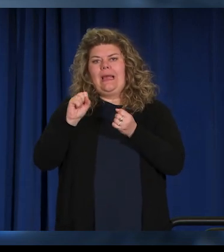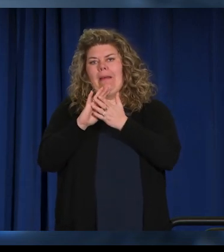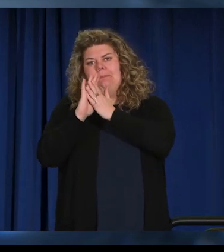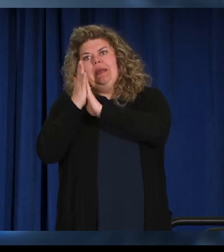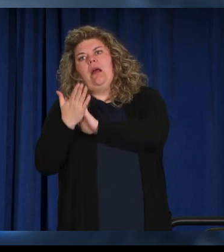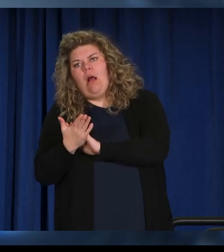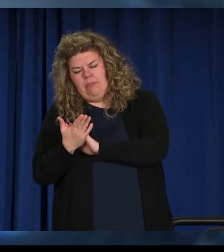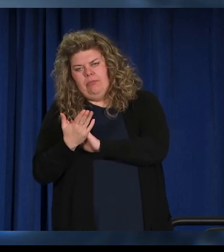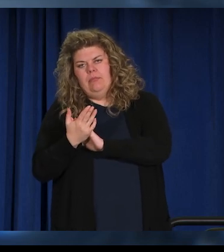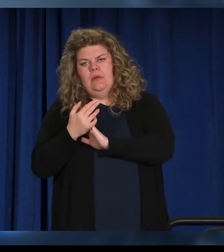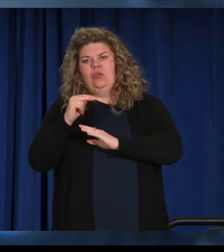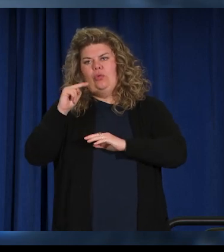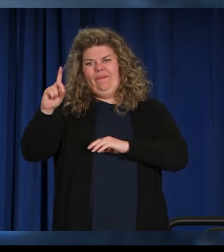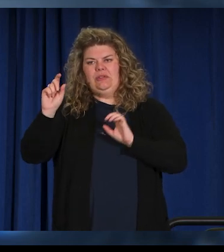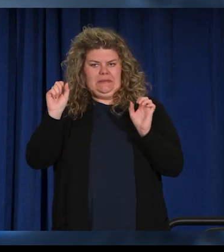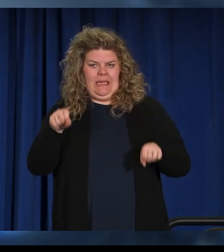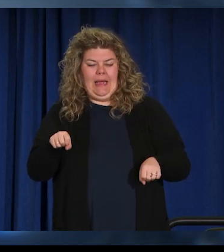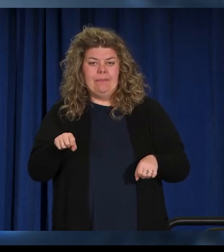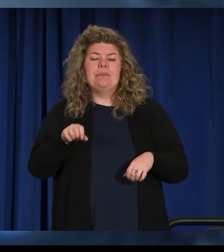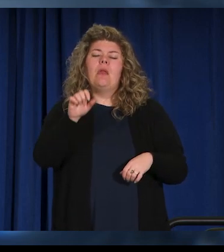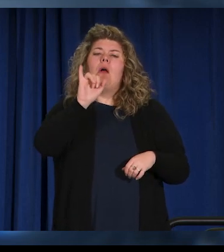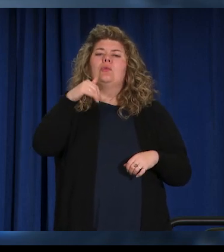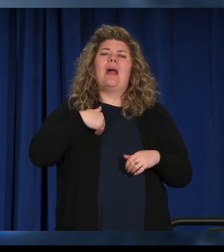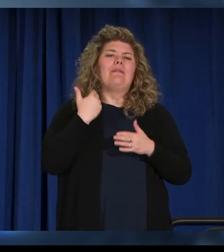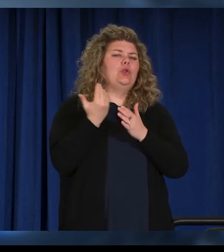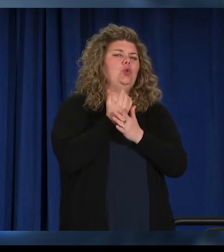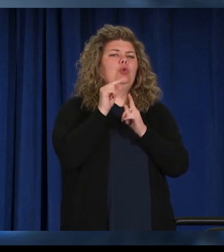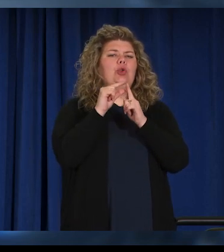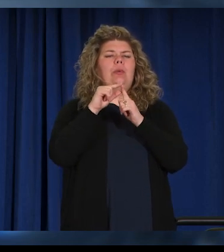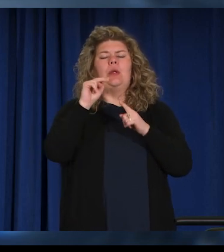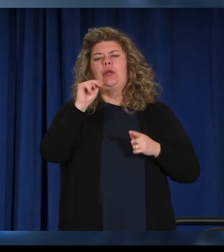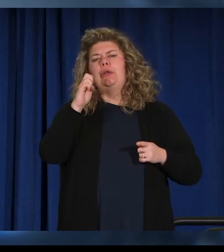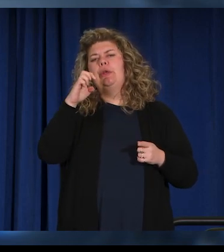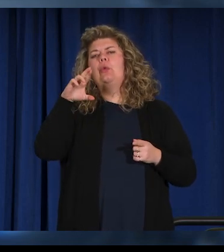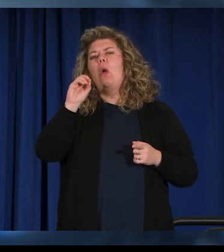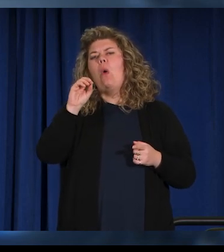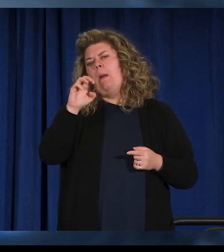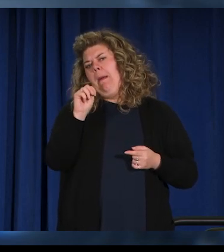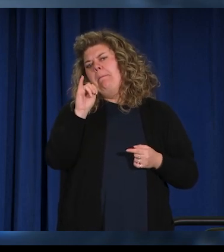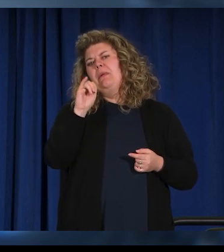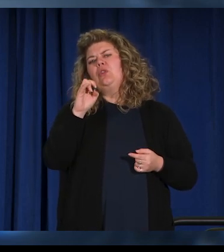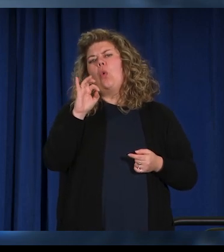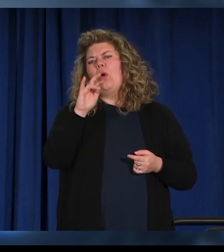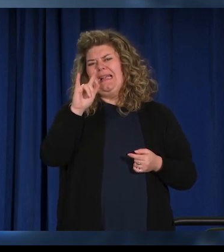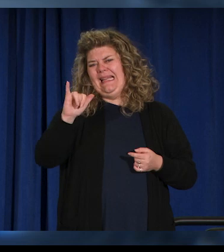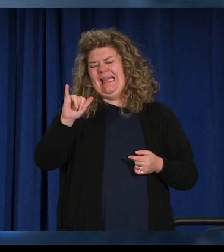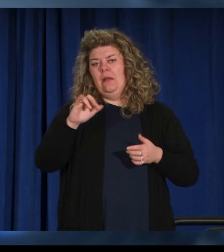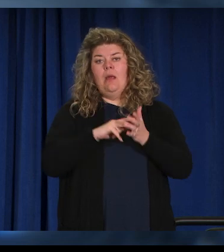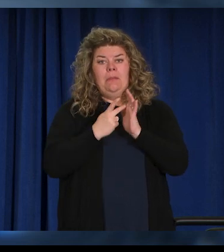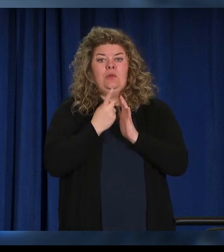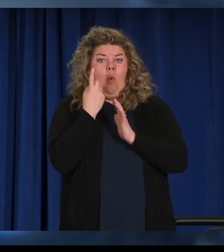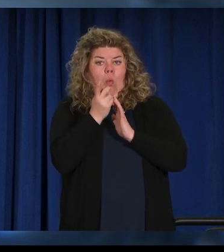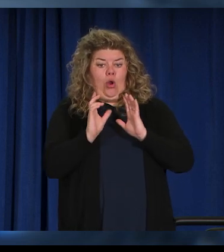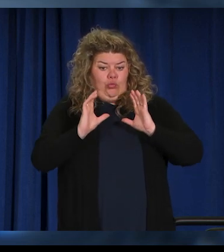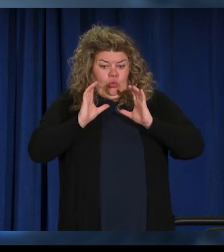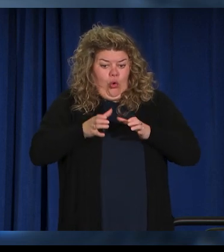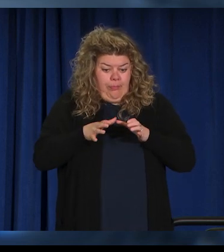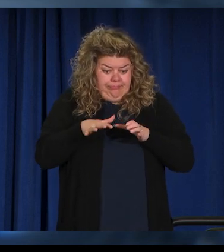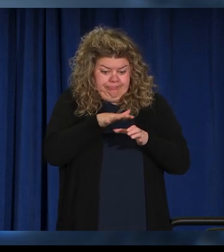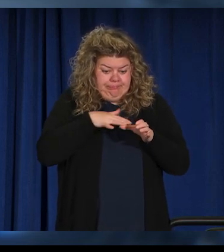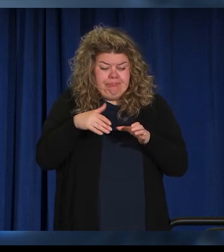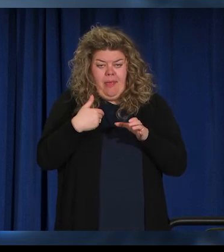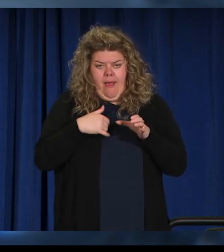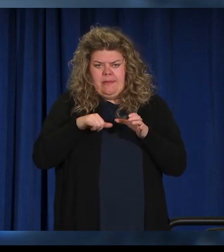we'll be using, which is neurominority. This is a newer term that can describe a group with a set of shared traits or an